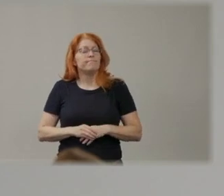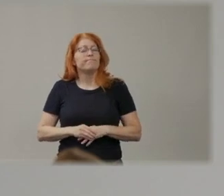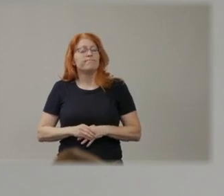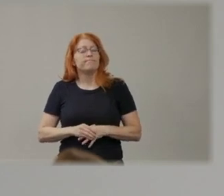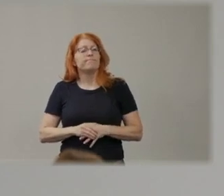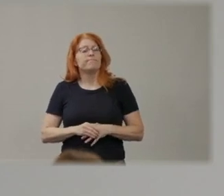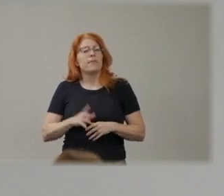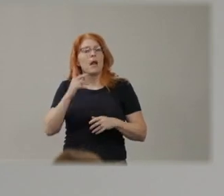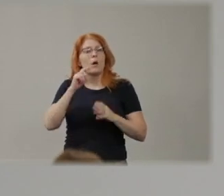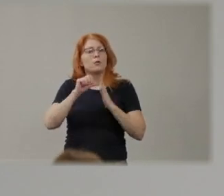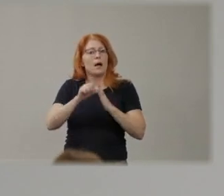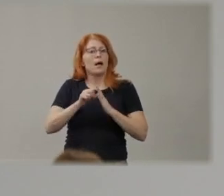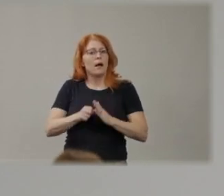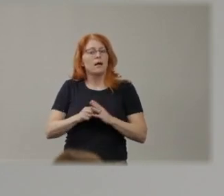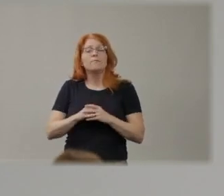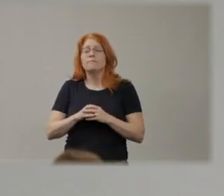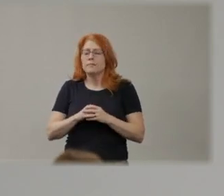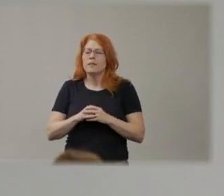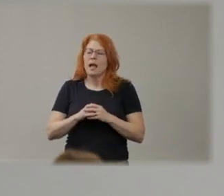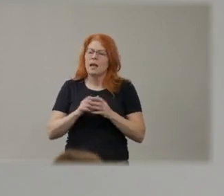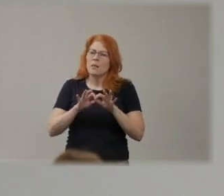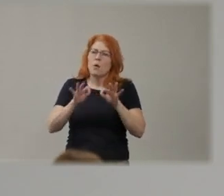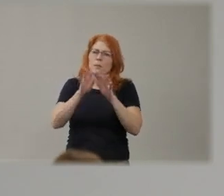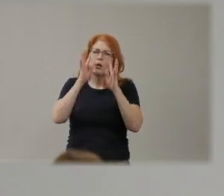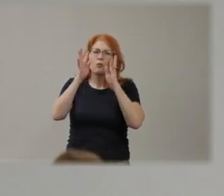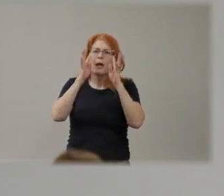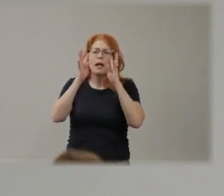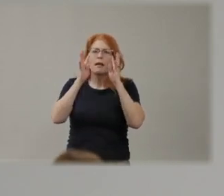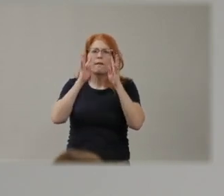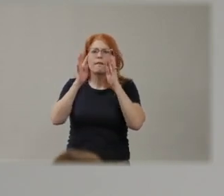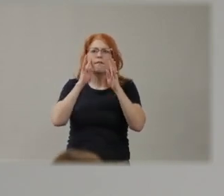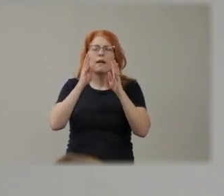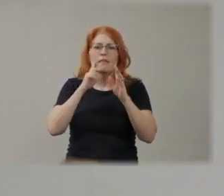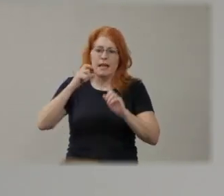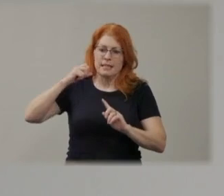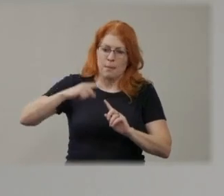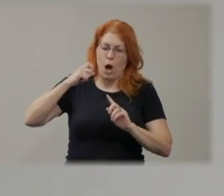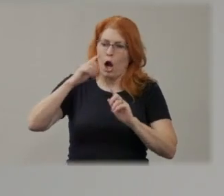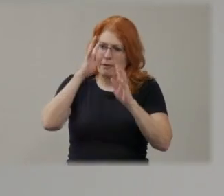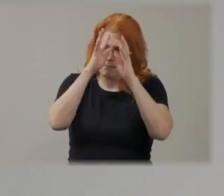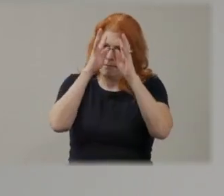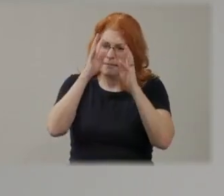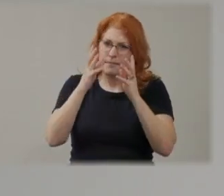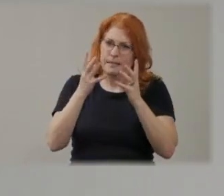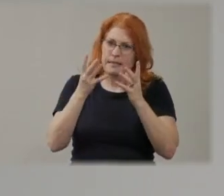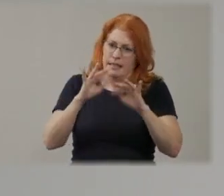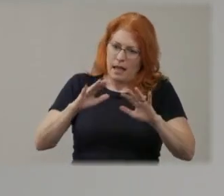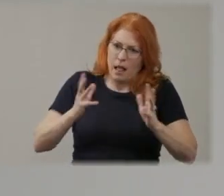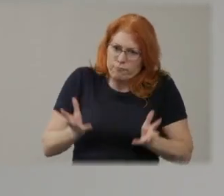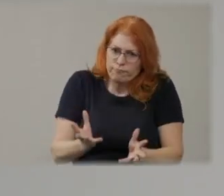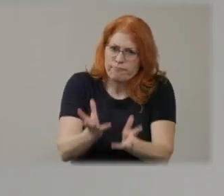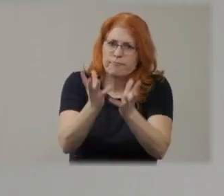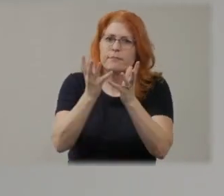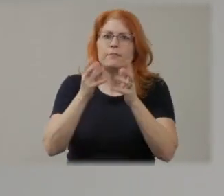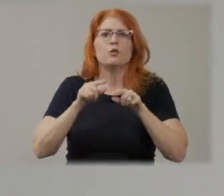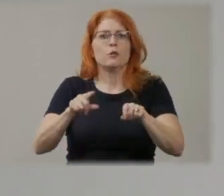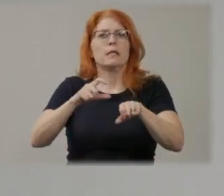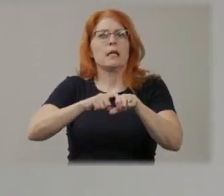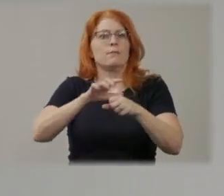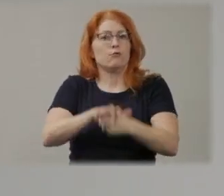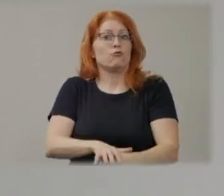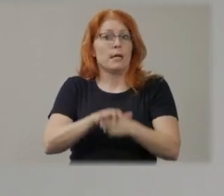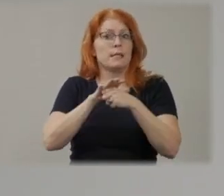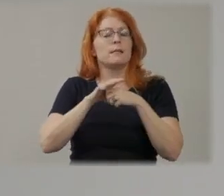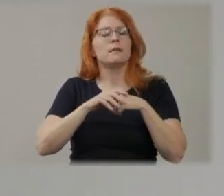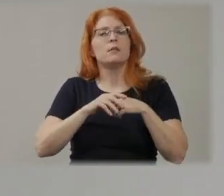wanted to highlight. It's important for us to be creative and not lose that spark or that innovation or that creativity during times of stress. So